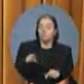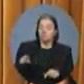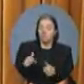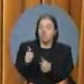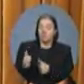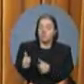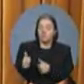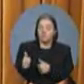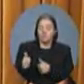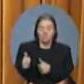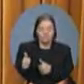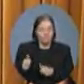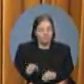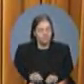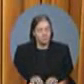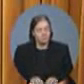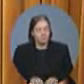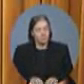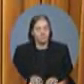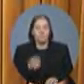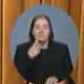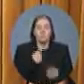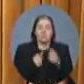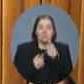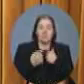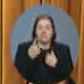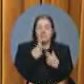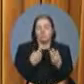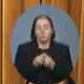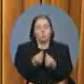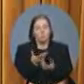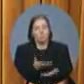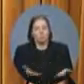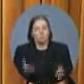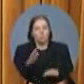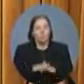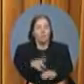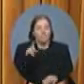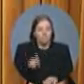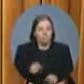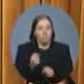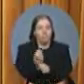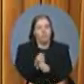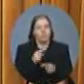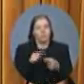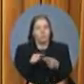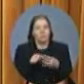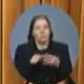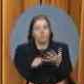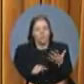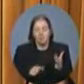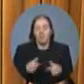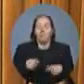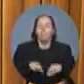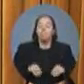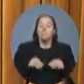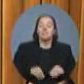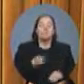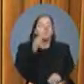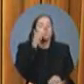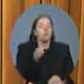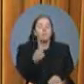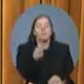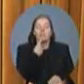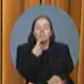global situation involving the auto sector. What the Minister has said is that he's going to listen to stakeholders, he's going to listen to the industry on